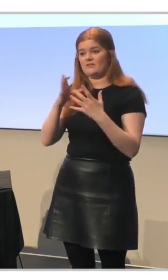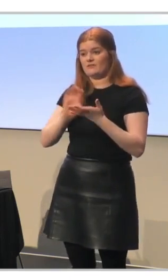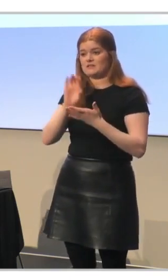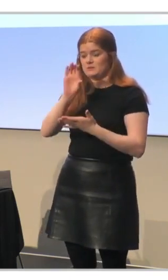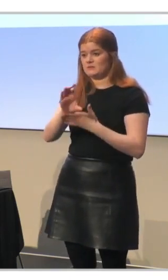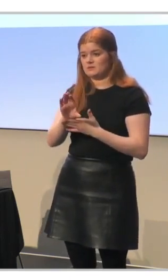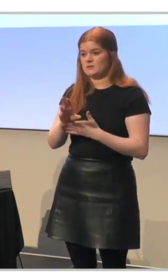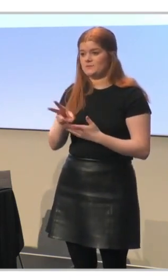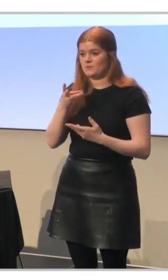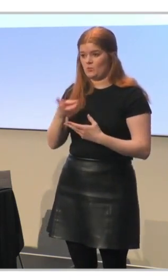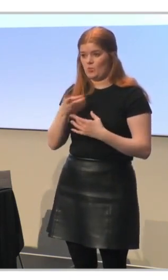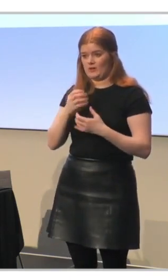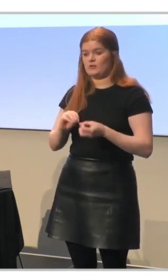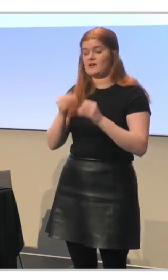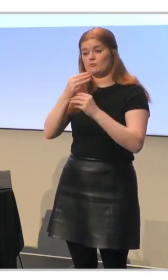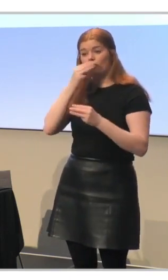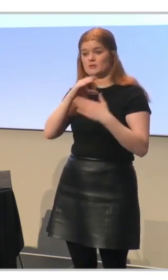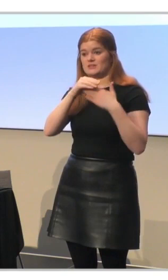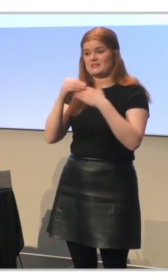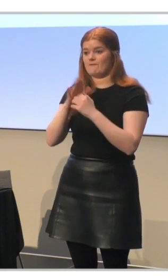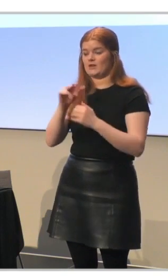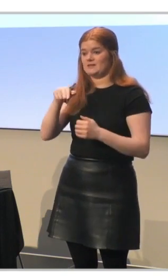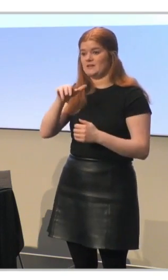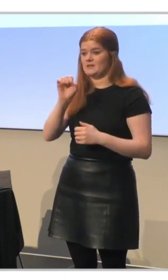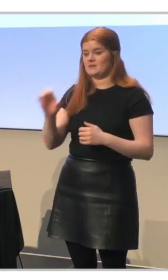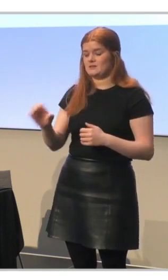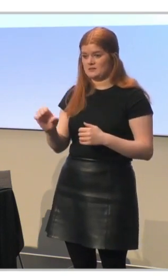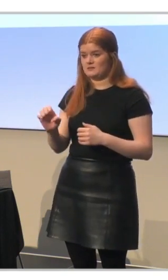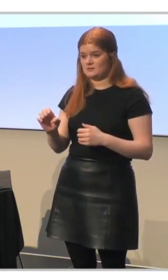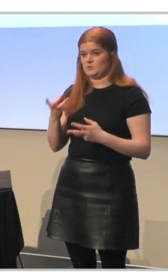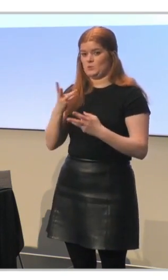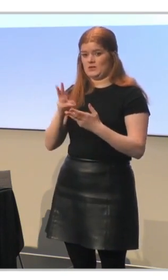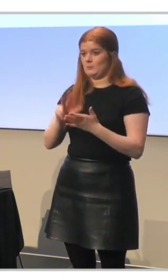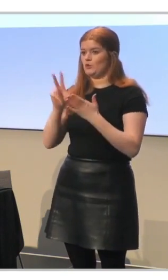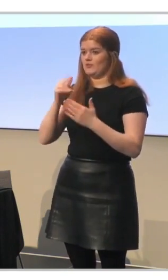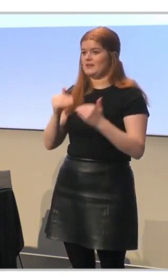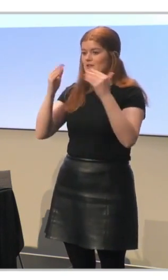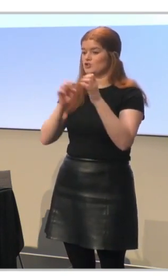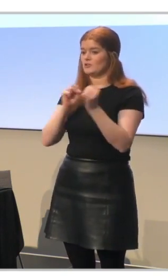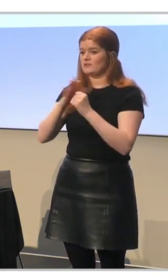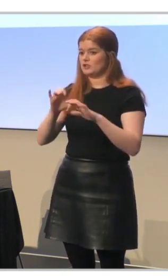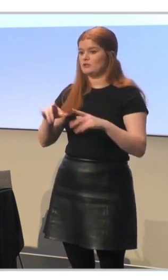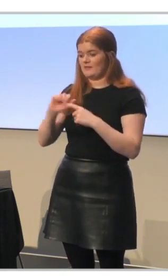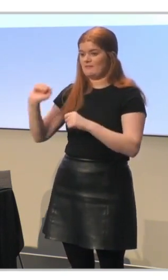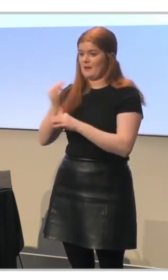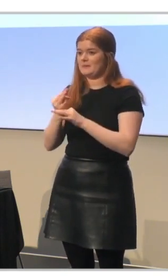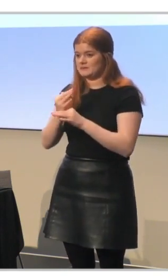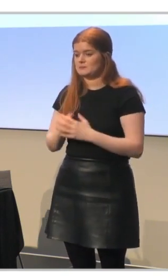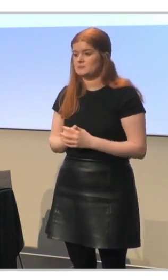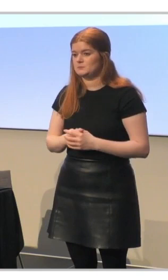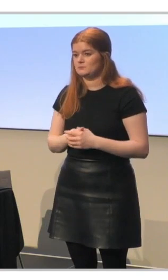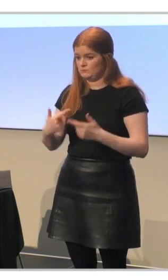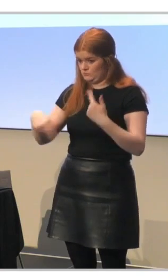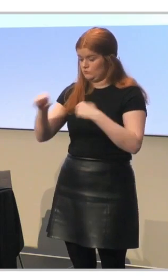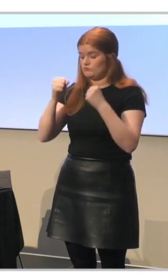herald a time of promising leadership for the NCSE as we improve and enhance our services to children and their families. We are